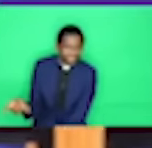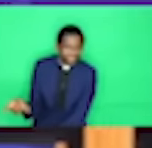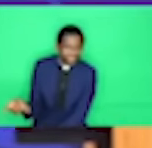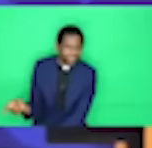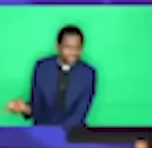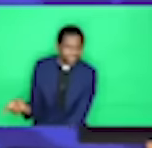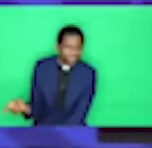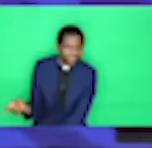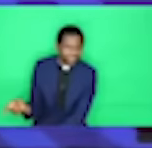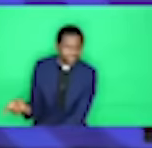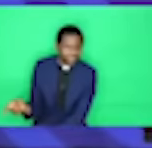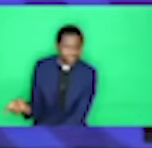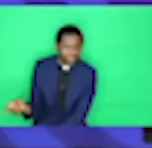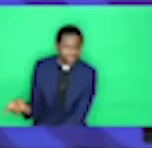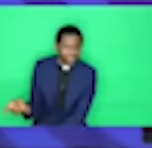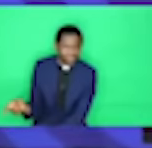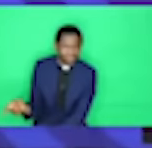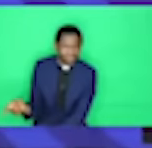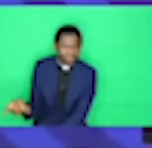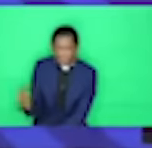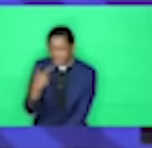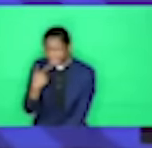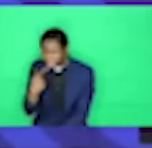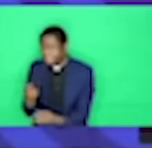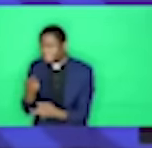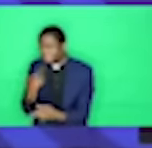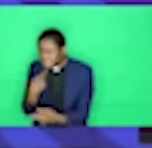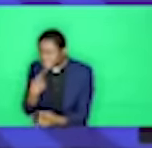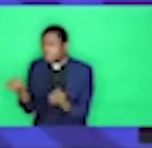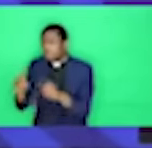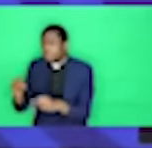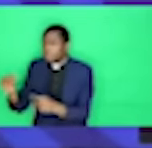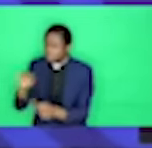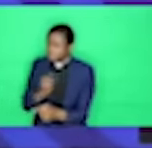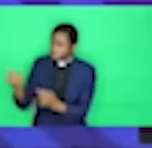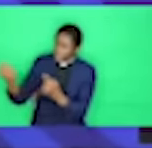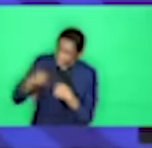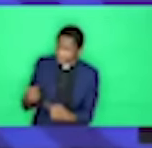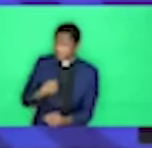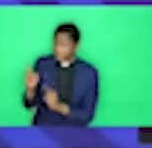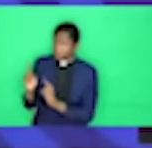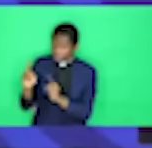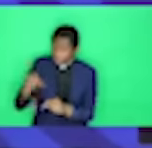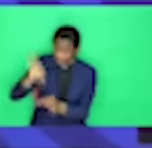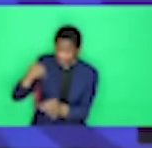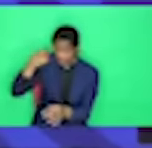Because you are telling that when you come, and then consider when I come, I'll do this.